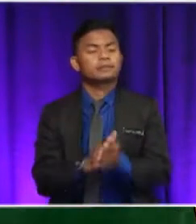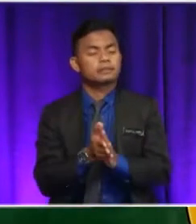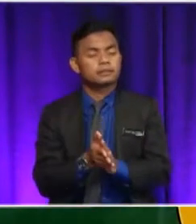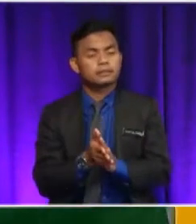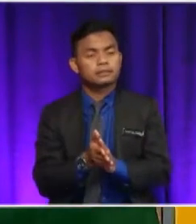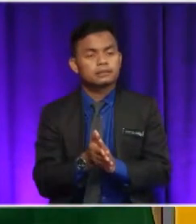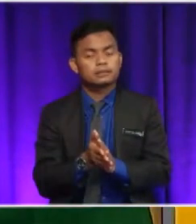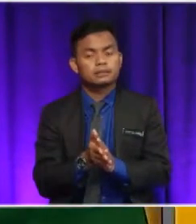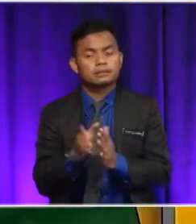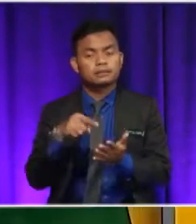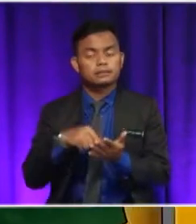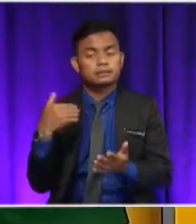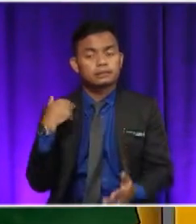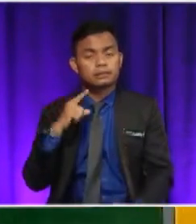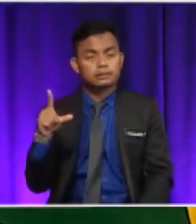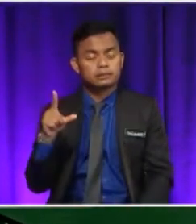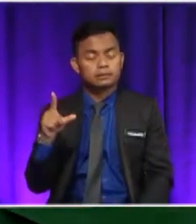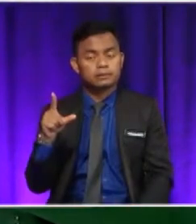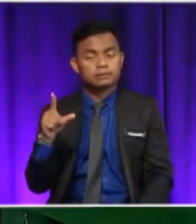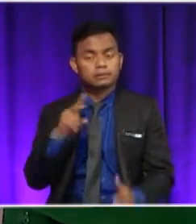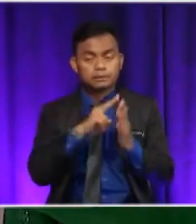for specific information.